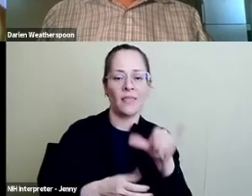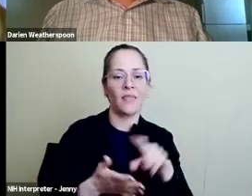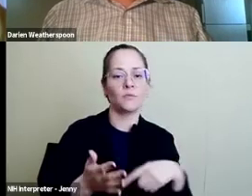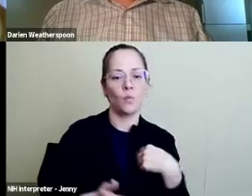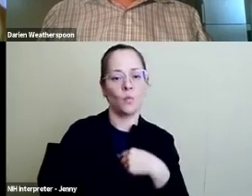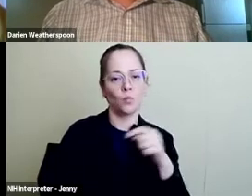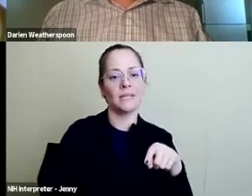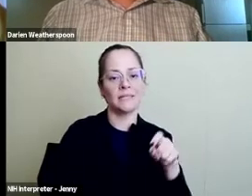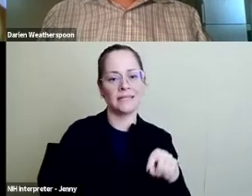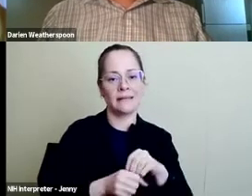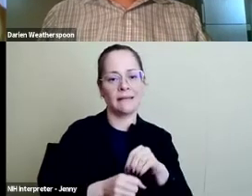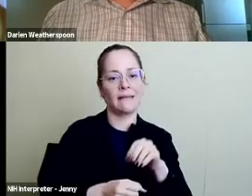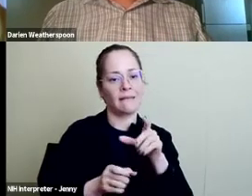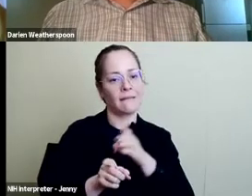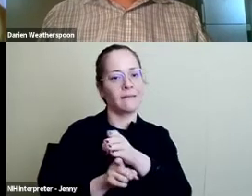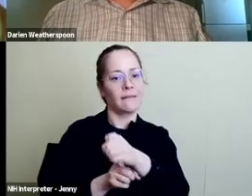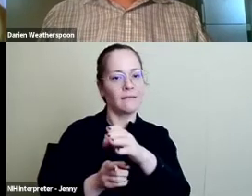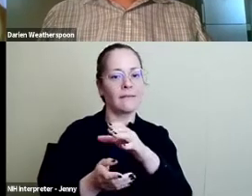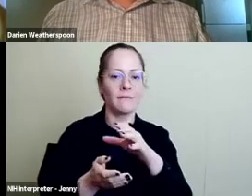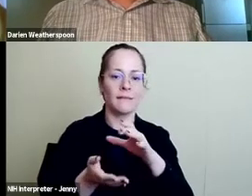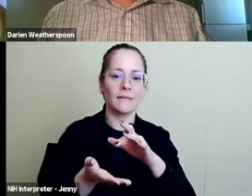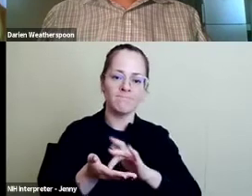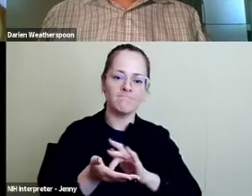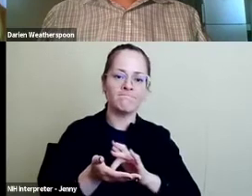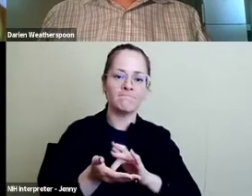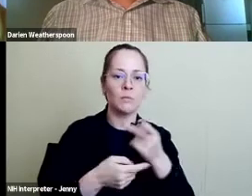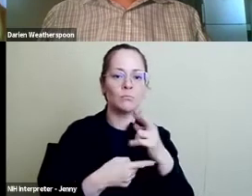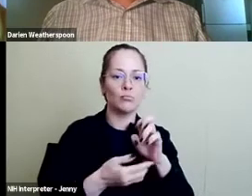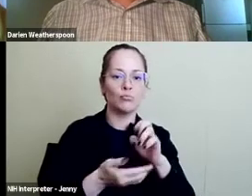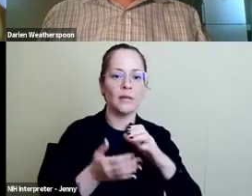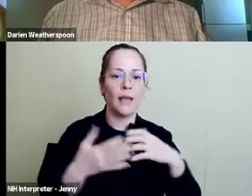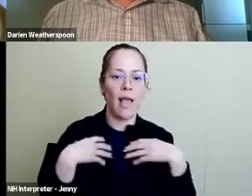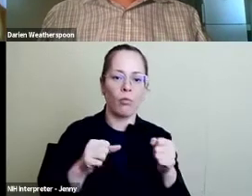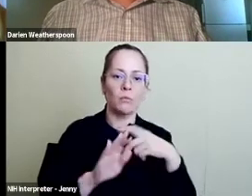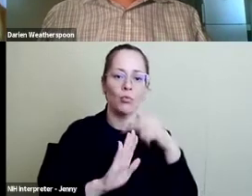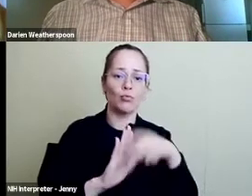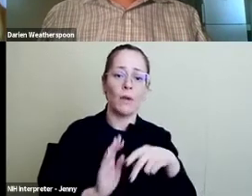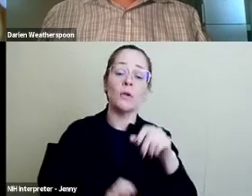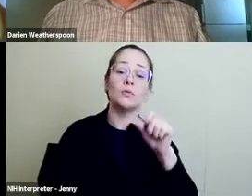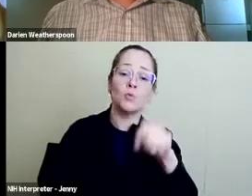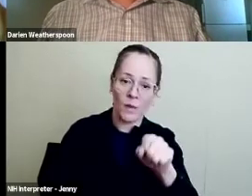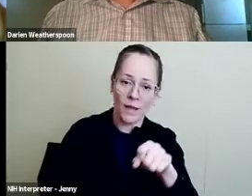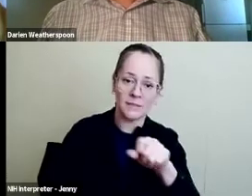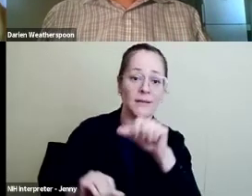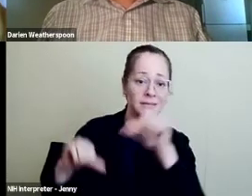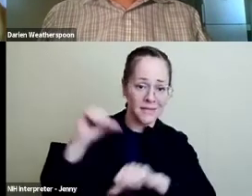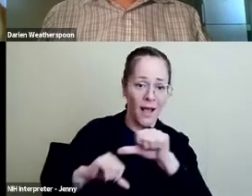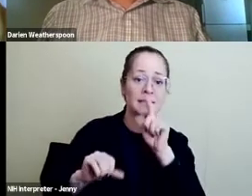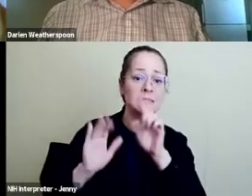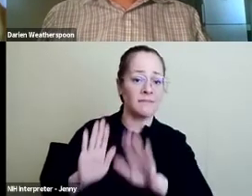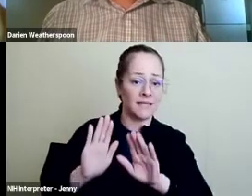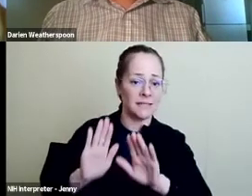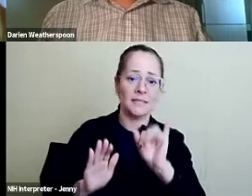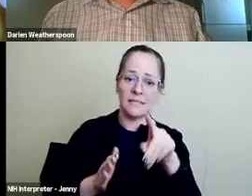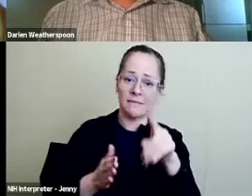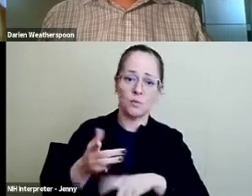need in terms of individuals pursuing pre-health programs. And so, yes, the sciences are fantastic if that's what you want to